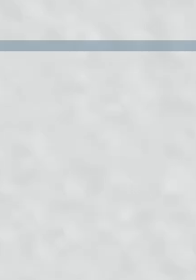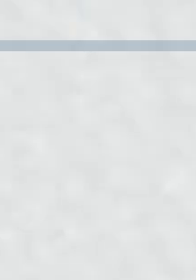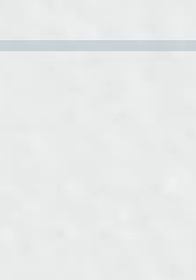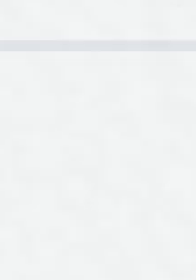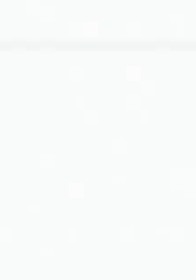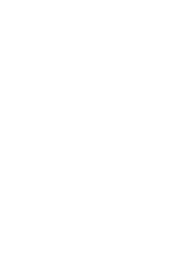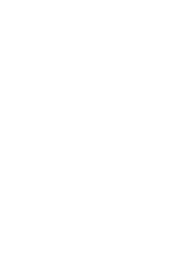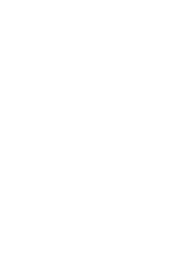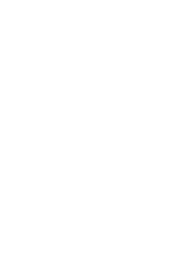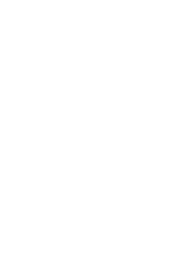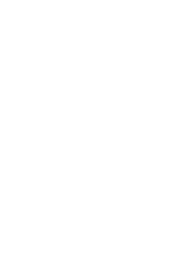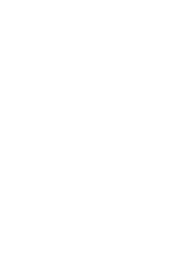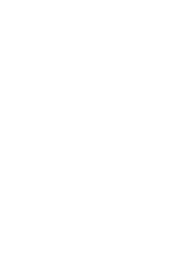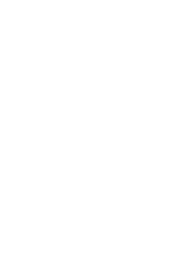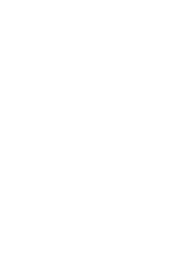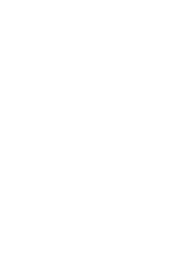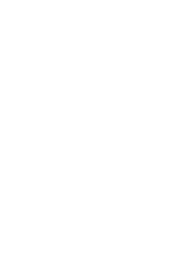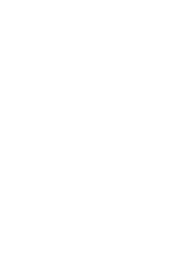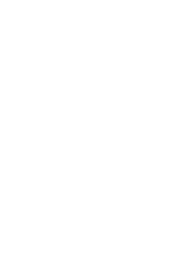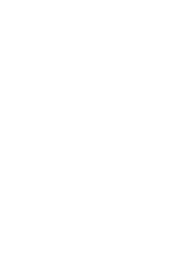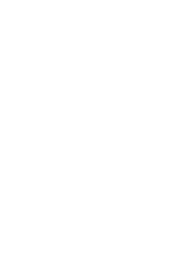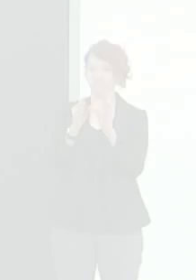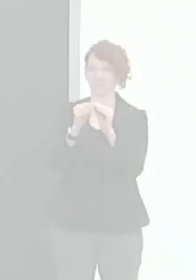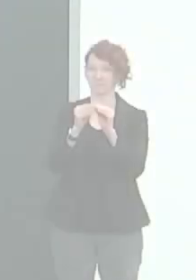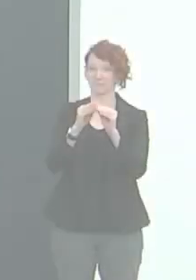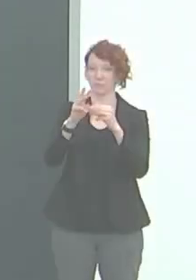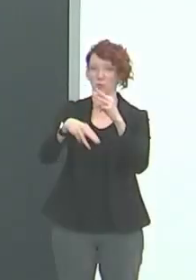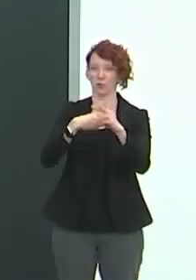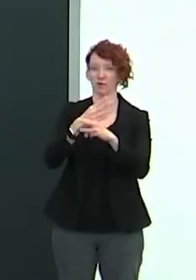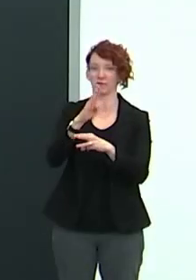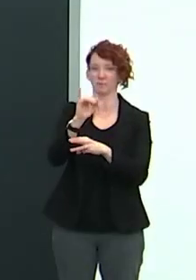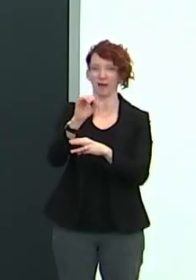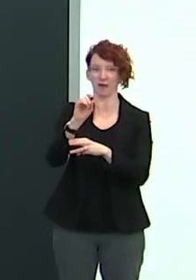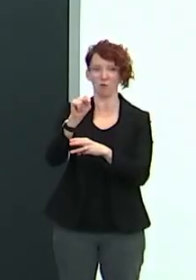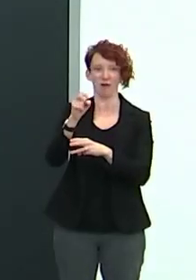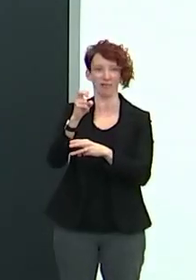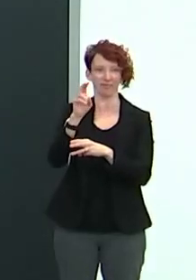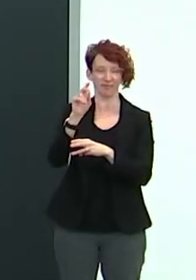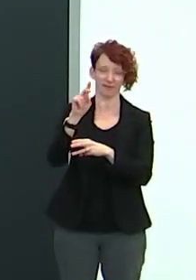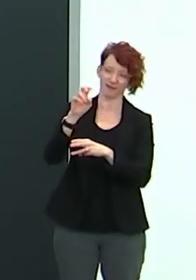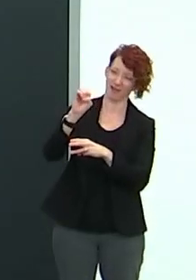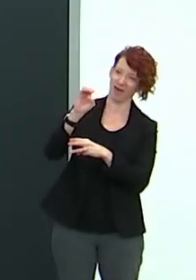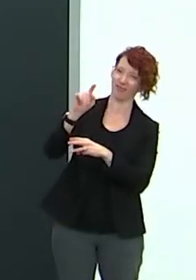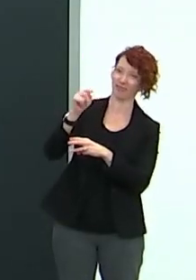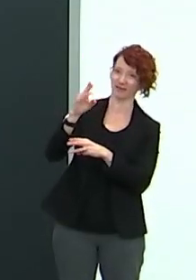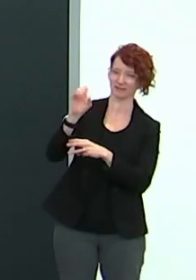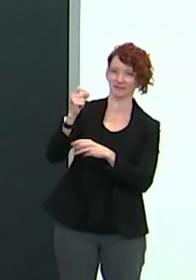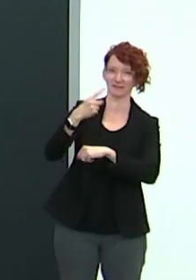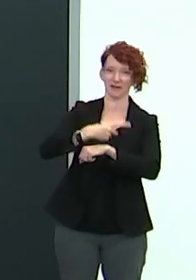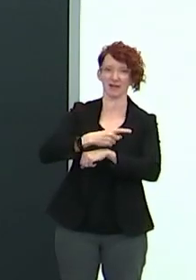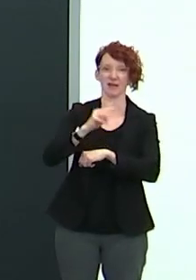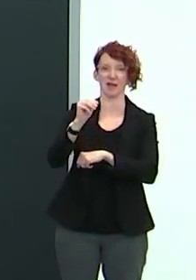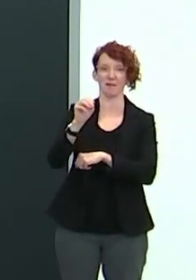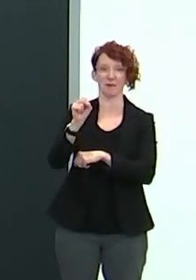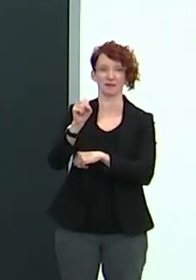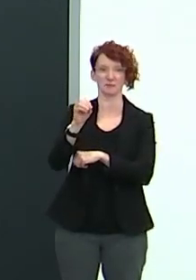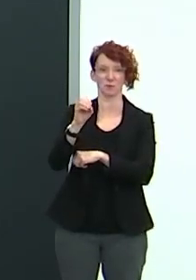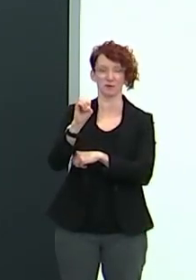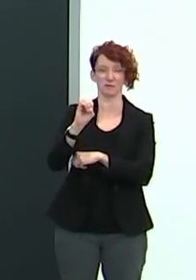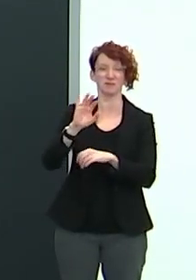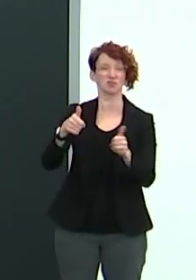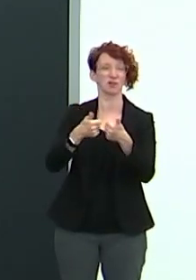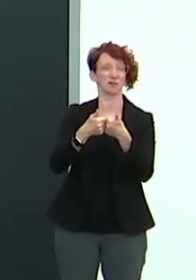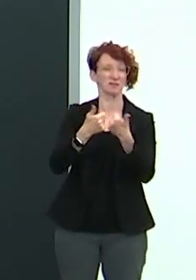Welcome to this second session of World Bioethics Day at MSOE. This session will be on the challenges of